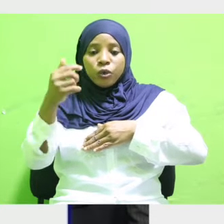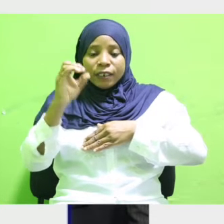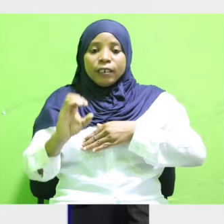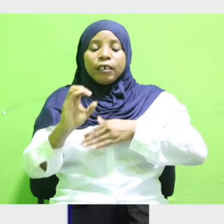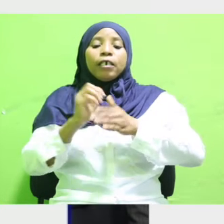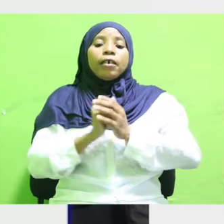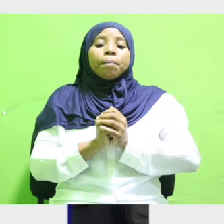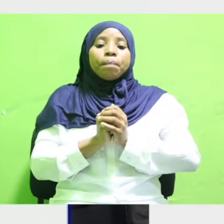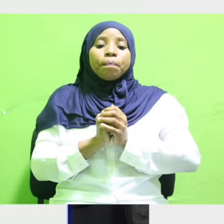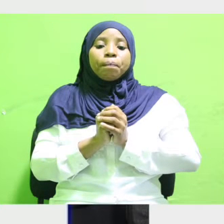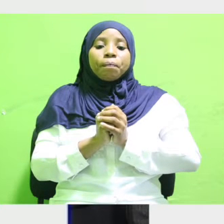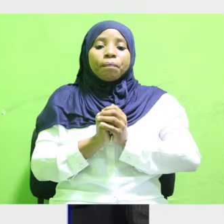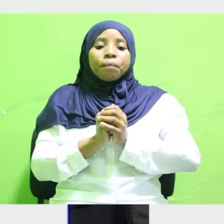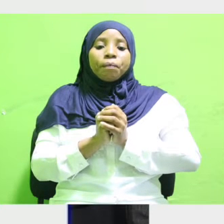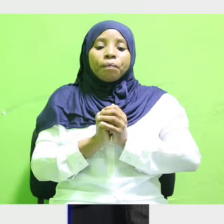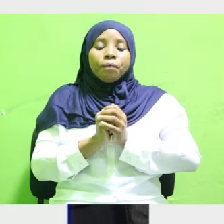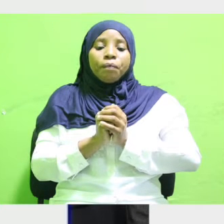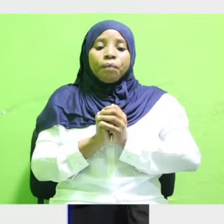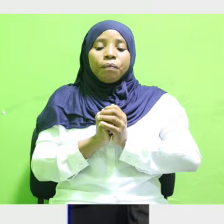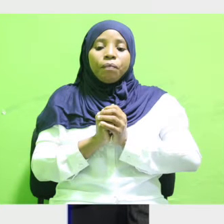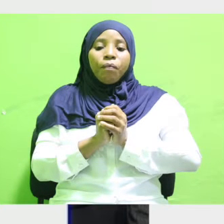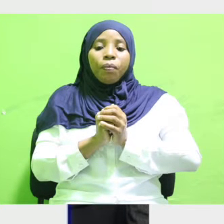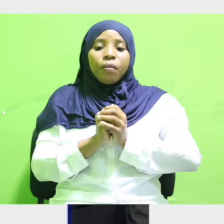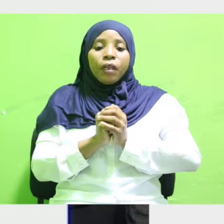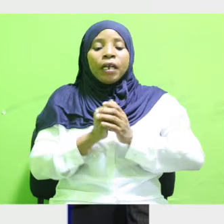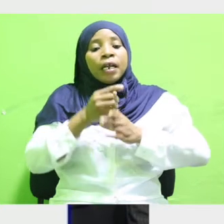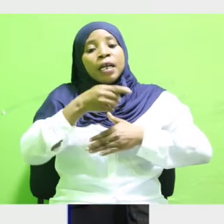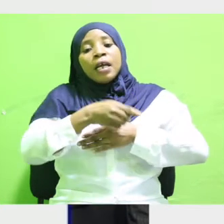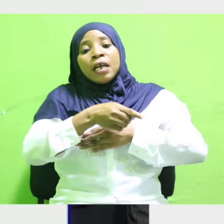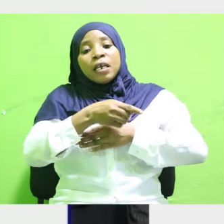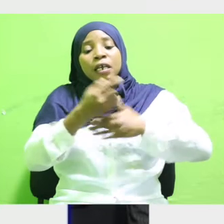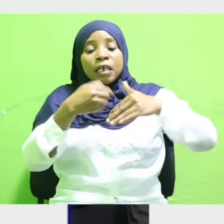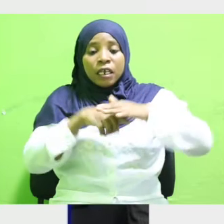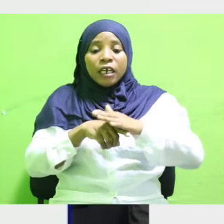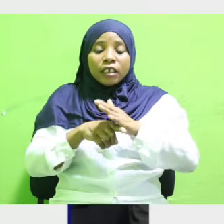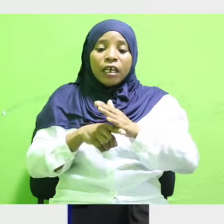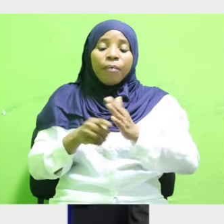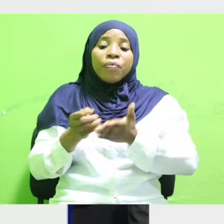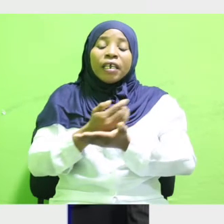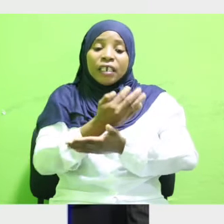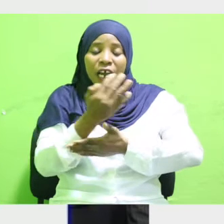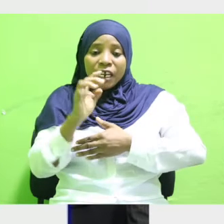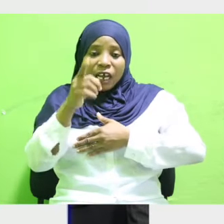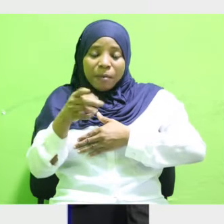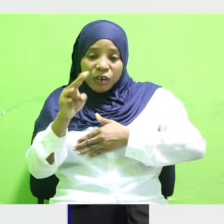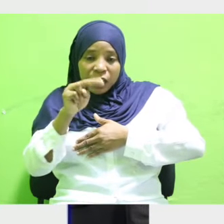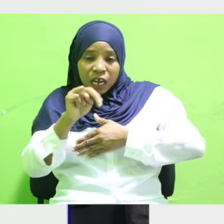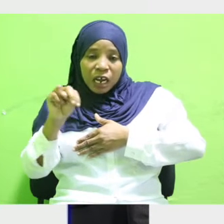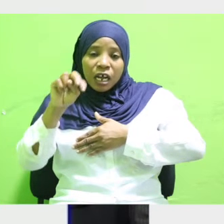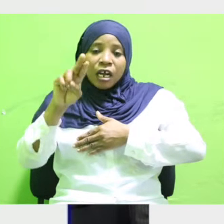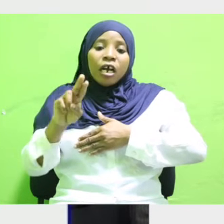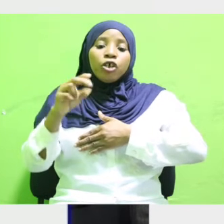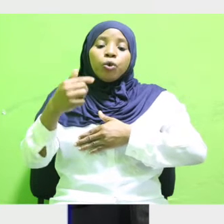is important for someone or for any organism to gain either nutrients or to